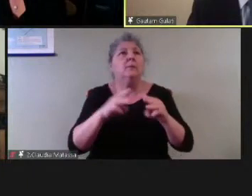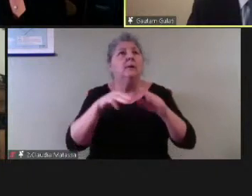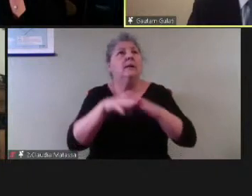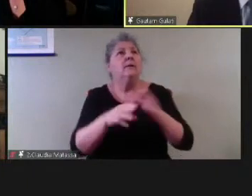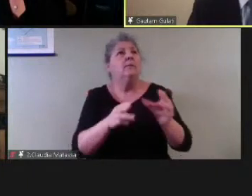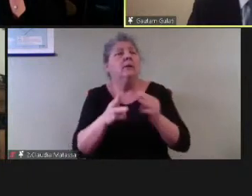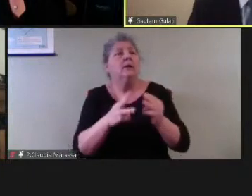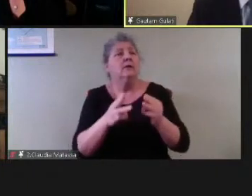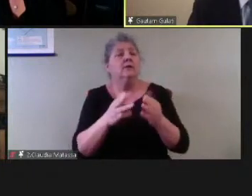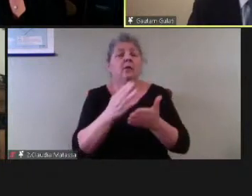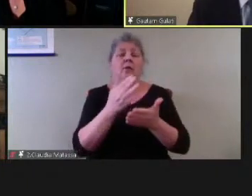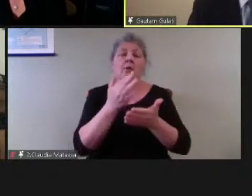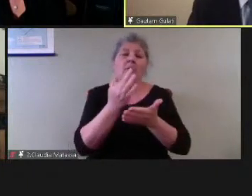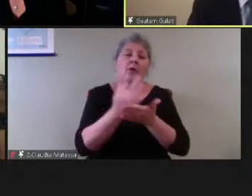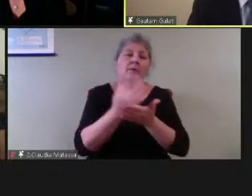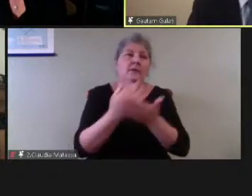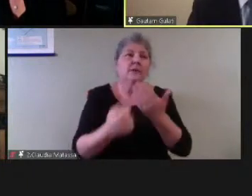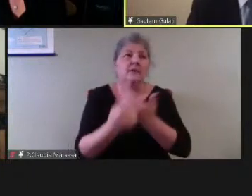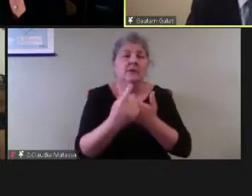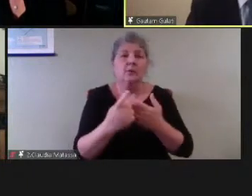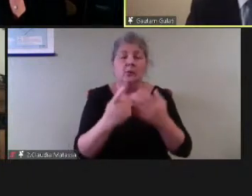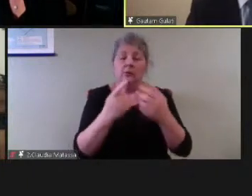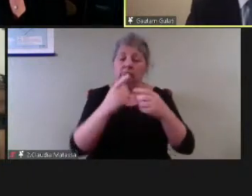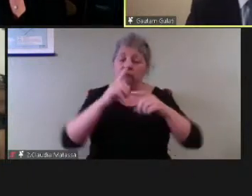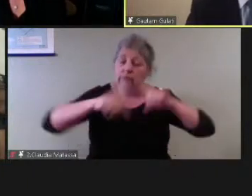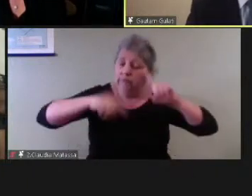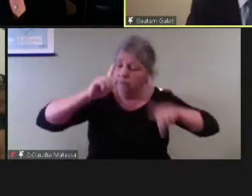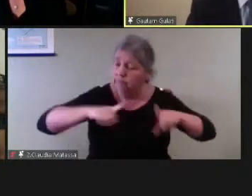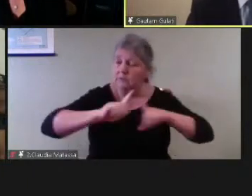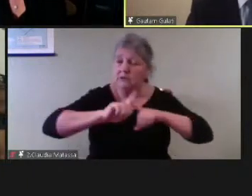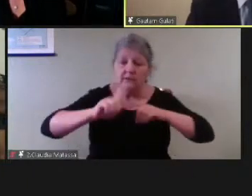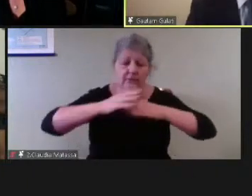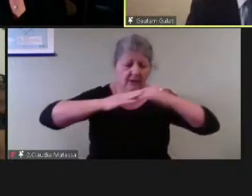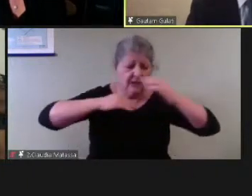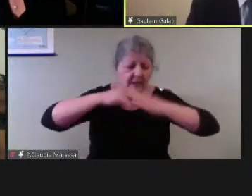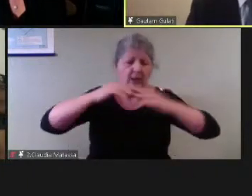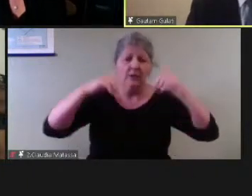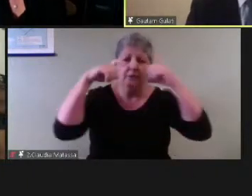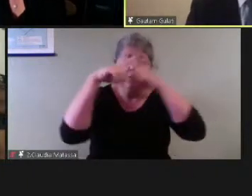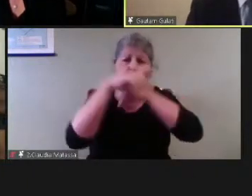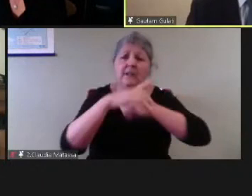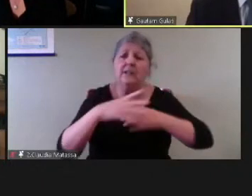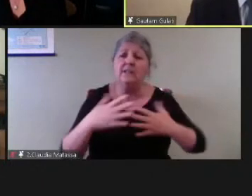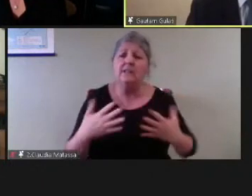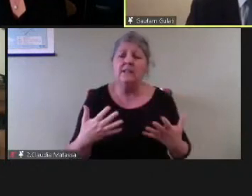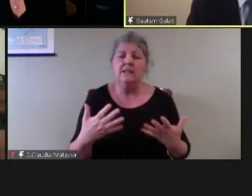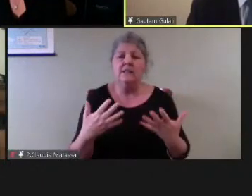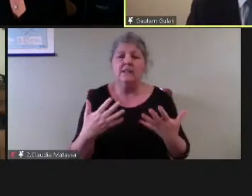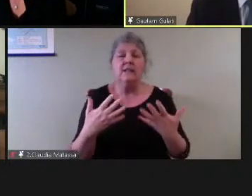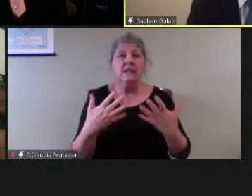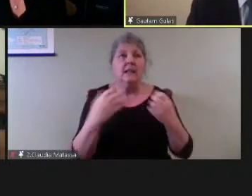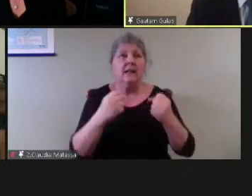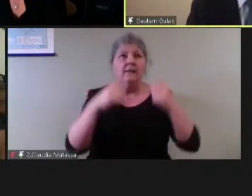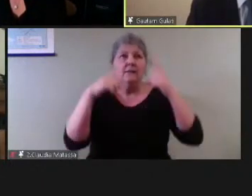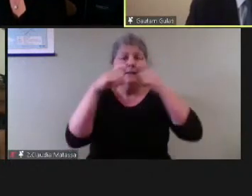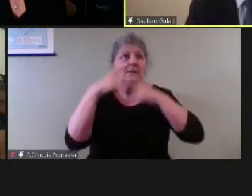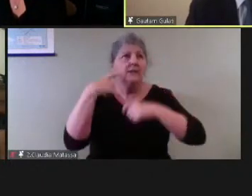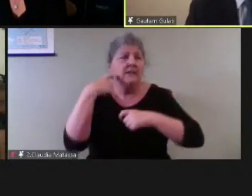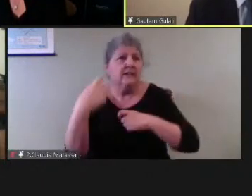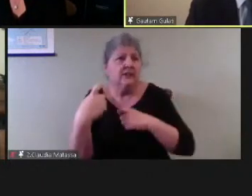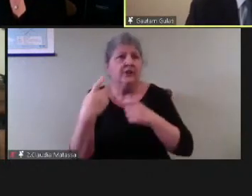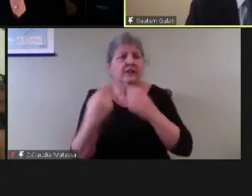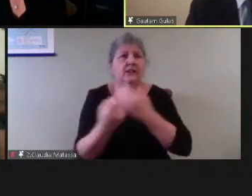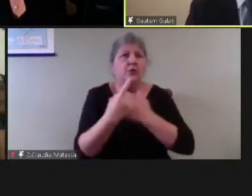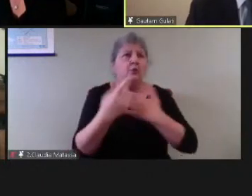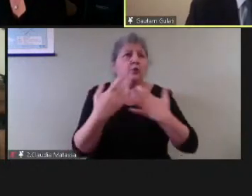with multiple adversities. Typically, it'd be someone with a severe mental illness who also has difficulties with addiction issues, might have a